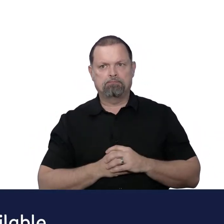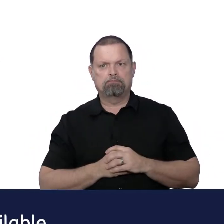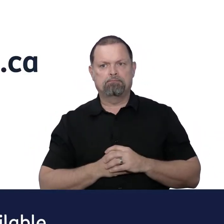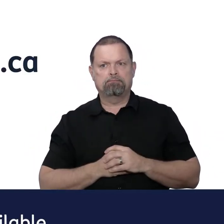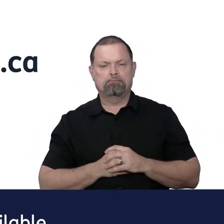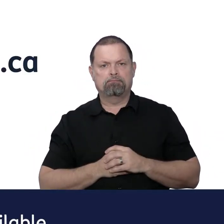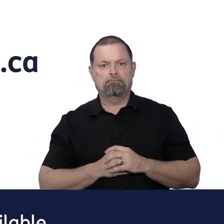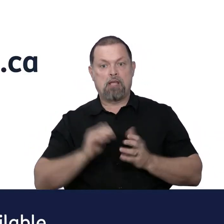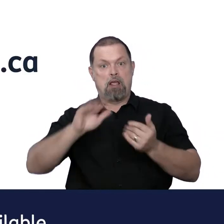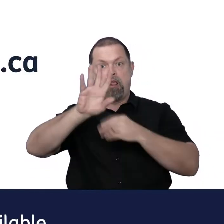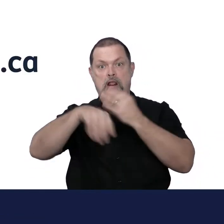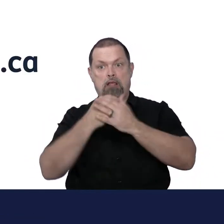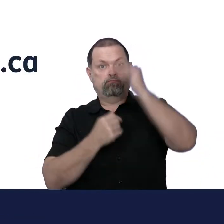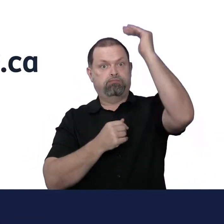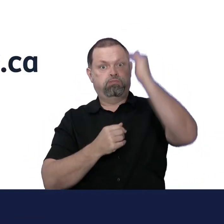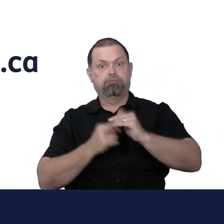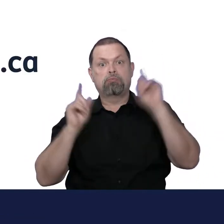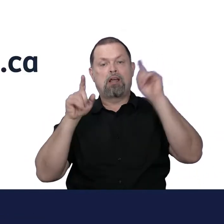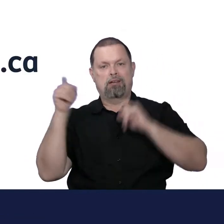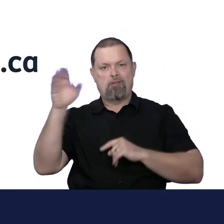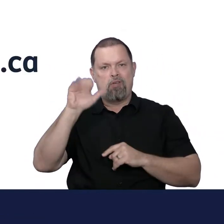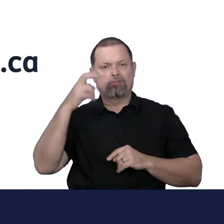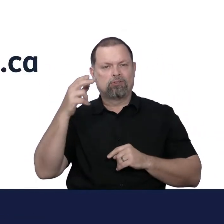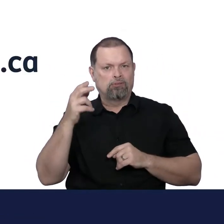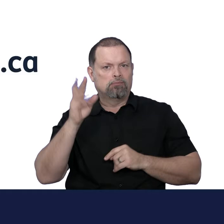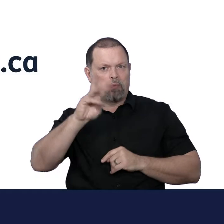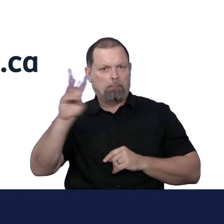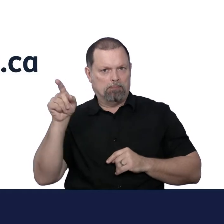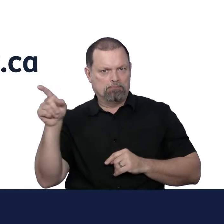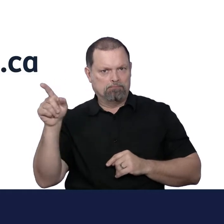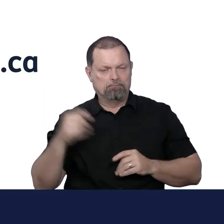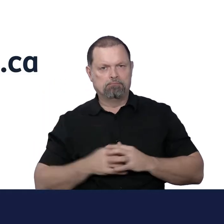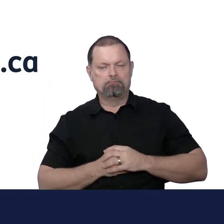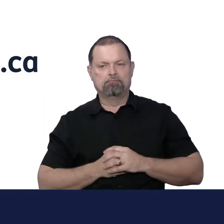These videos are all available on Arch's website,